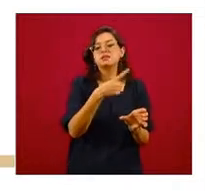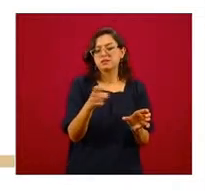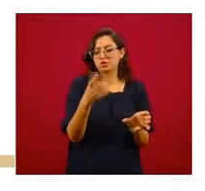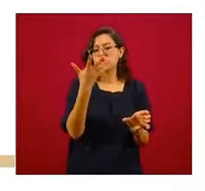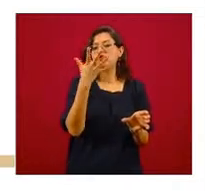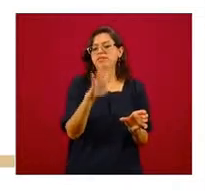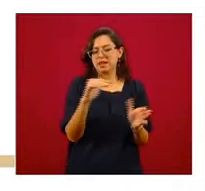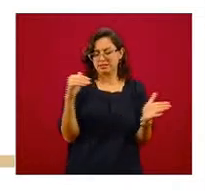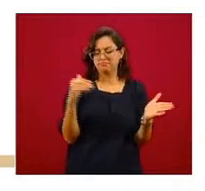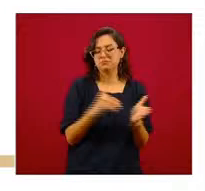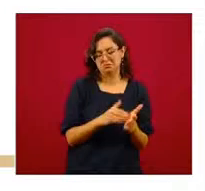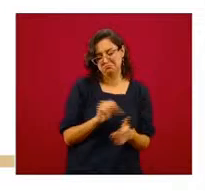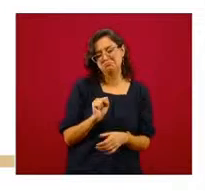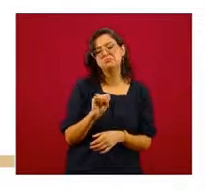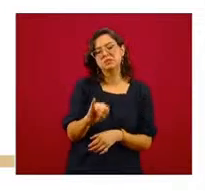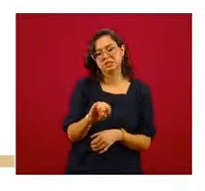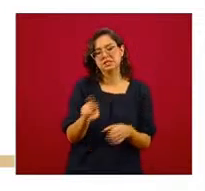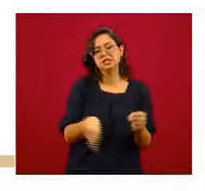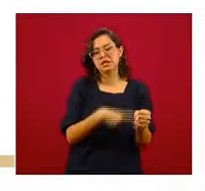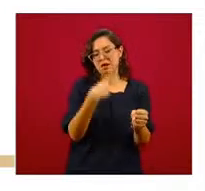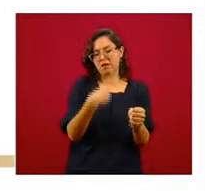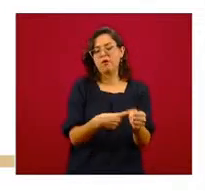Today, there are